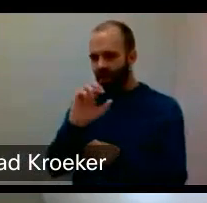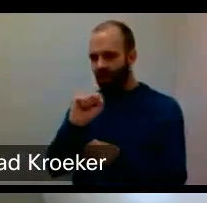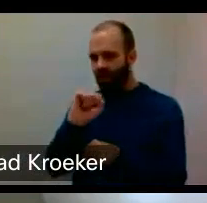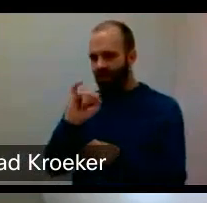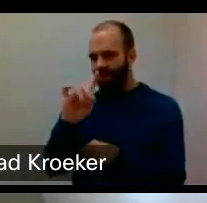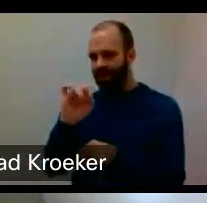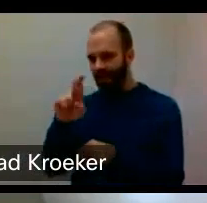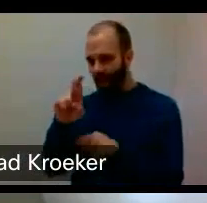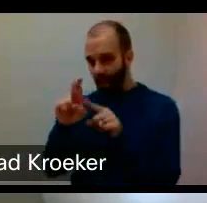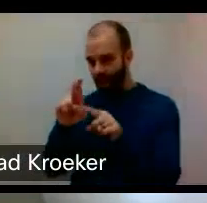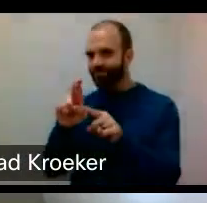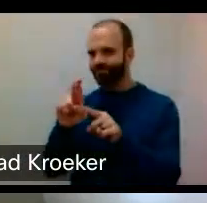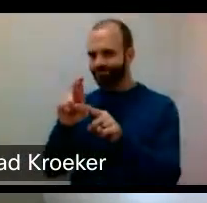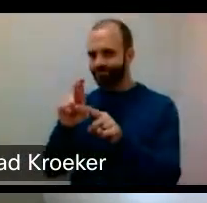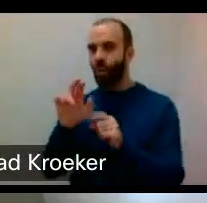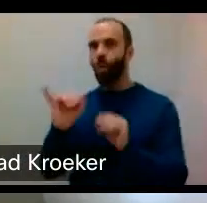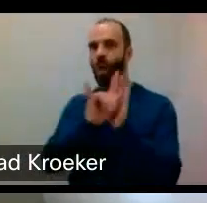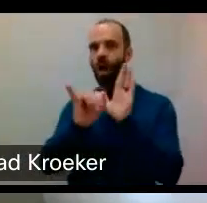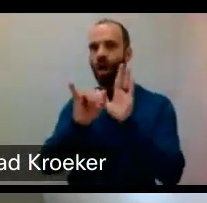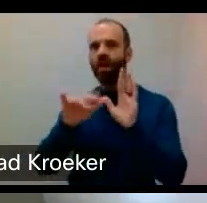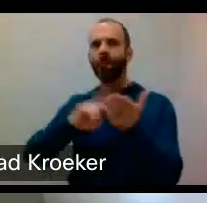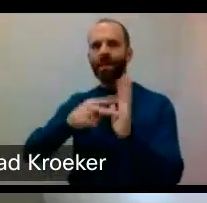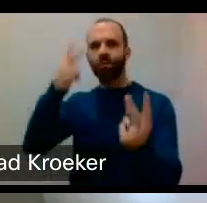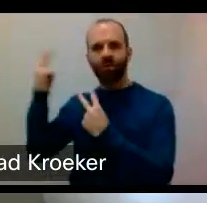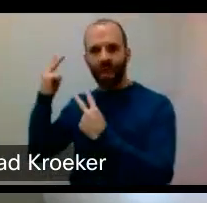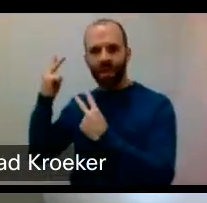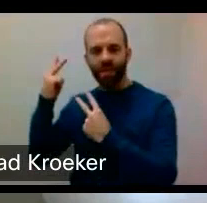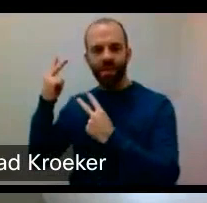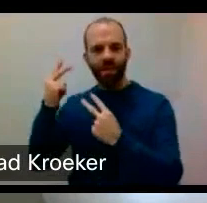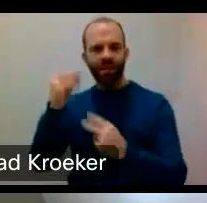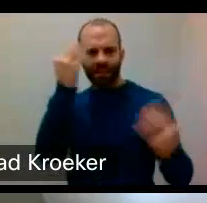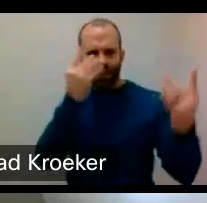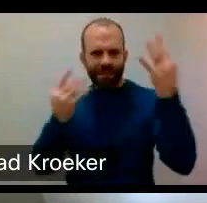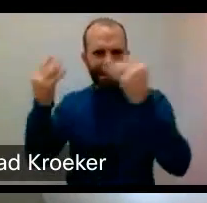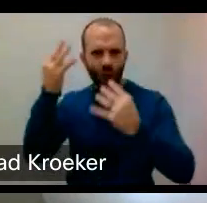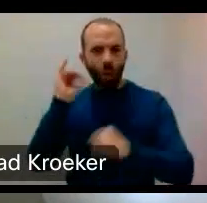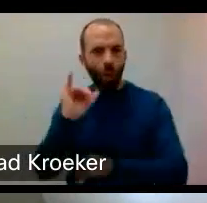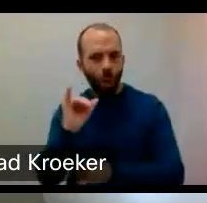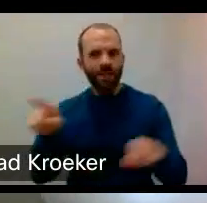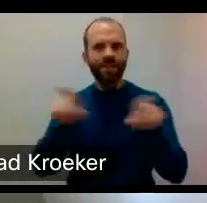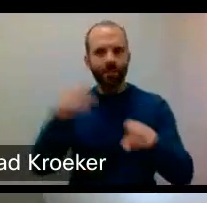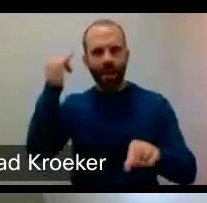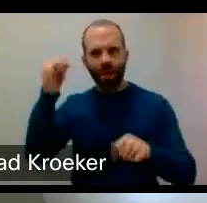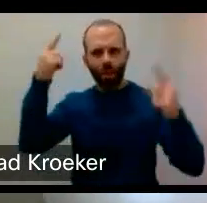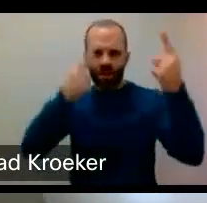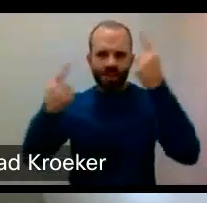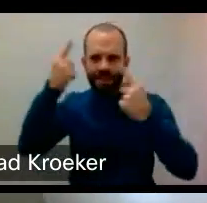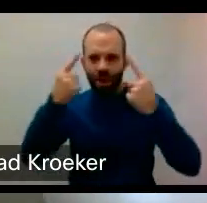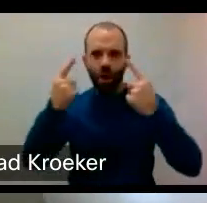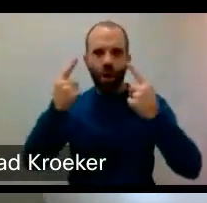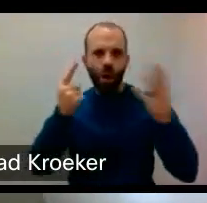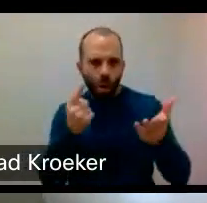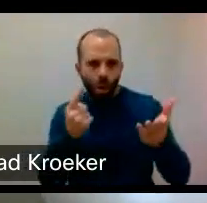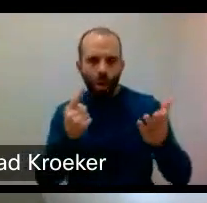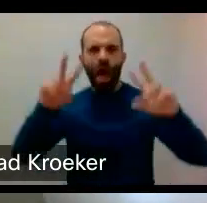synonym for reflect that you should know as a student. If you're being asked to consider something, you're being asked to analyze it. So